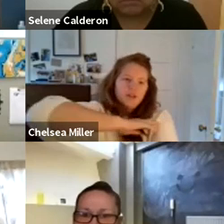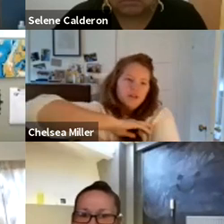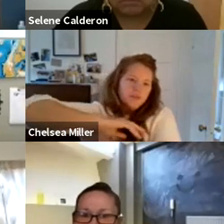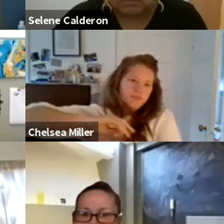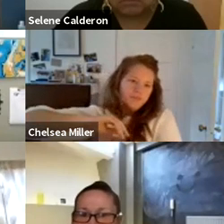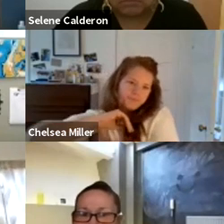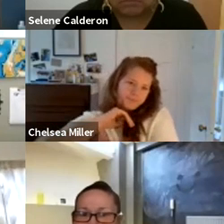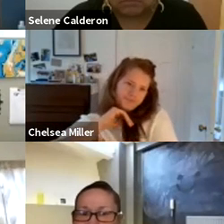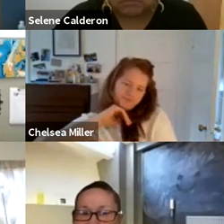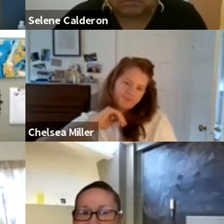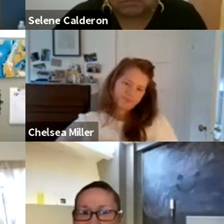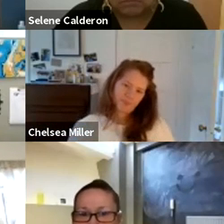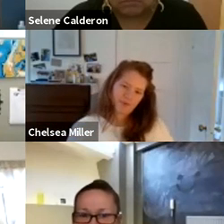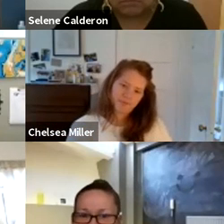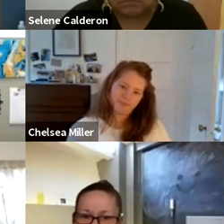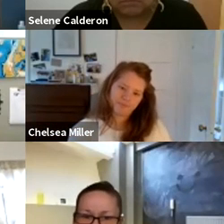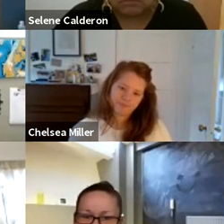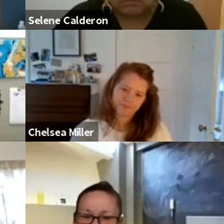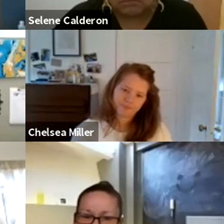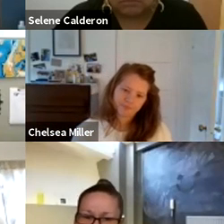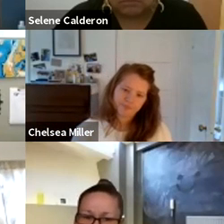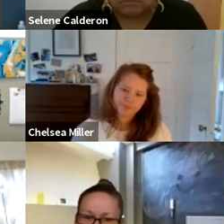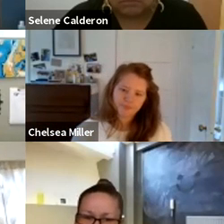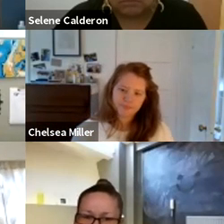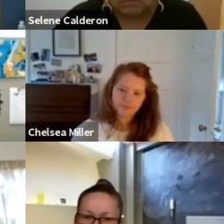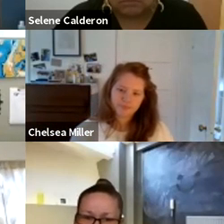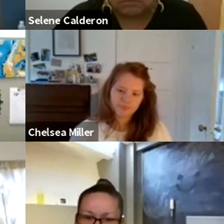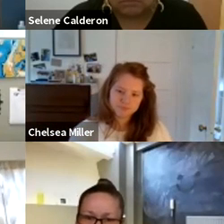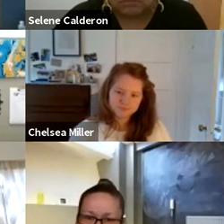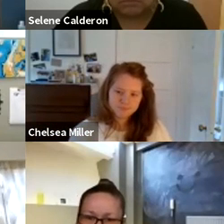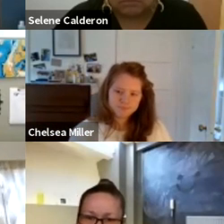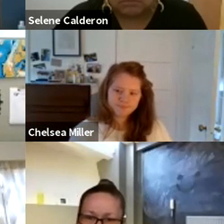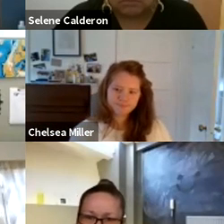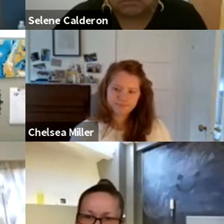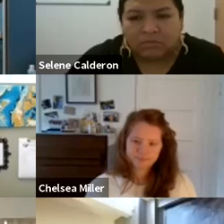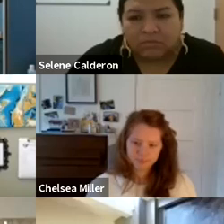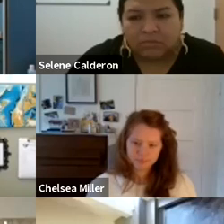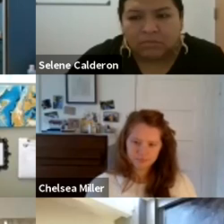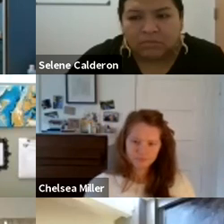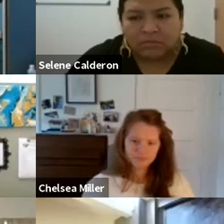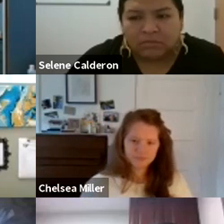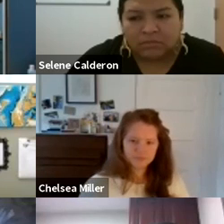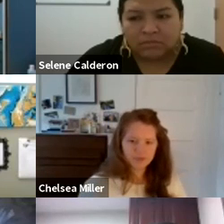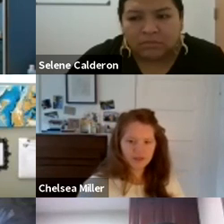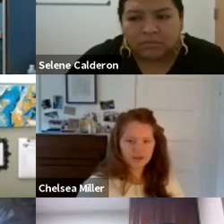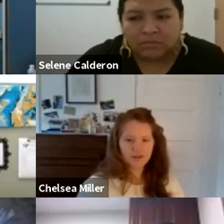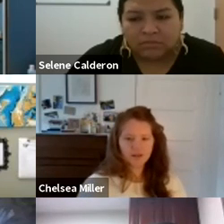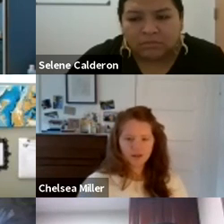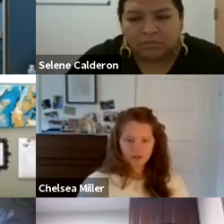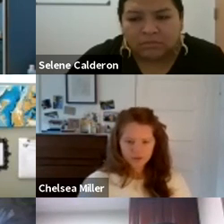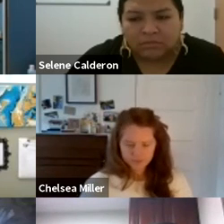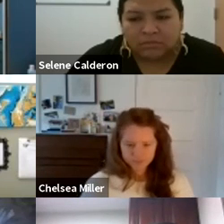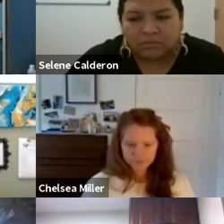approach the situation. A couple of our participants had talked about HIPAA and just how that kind